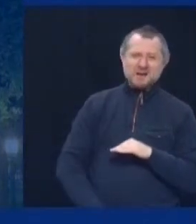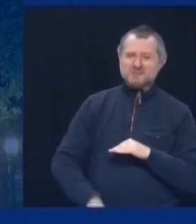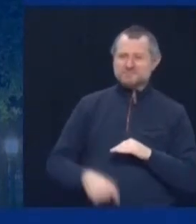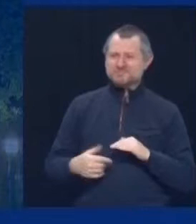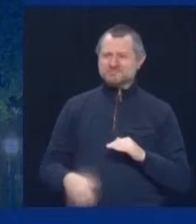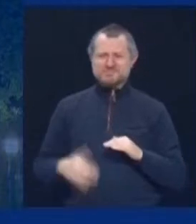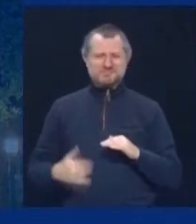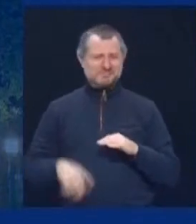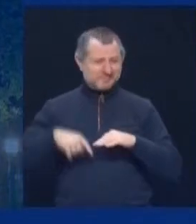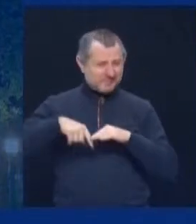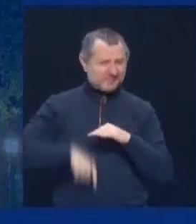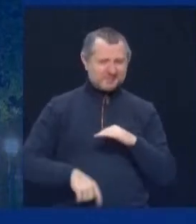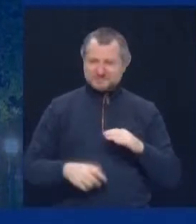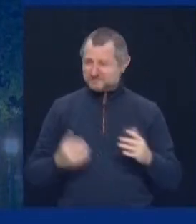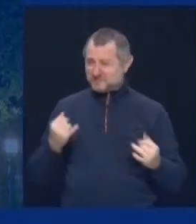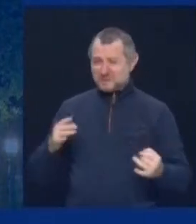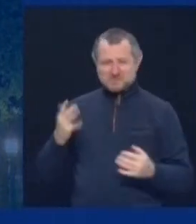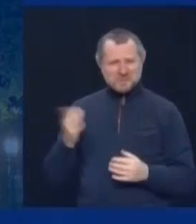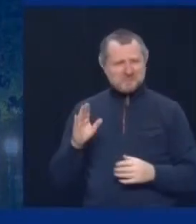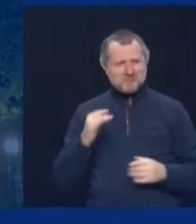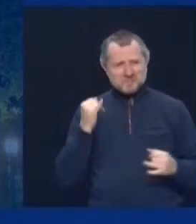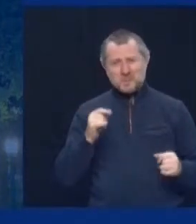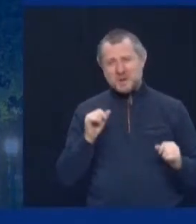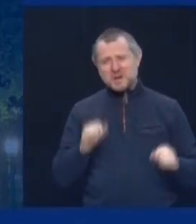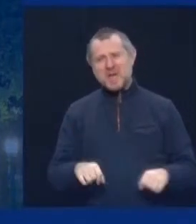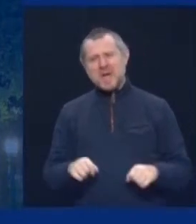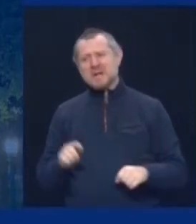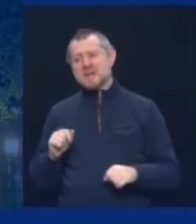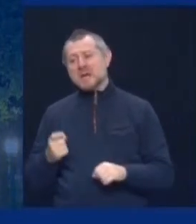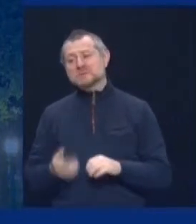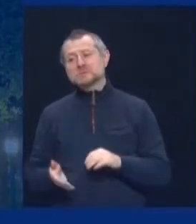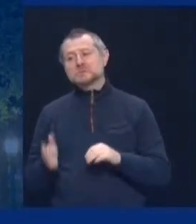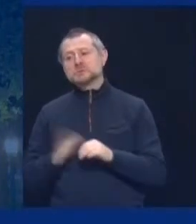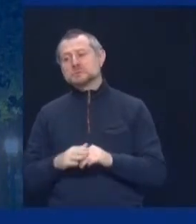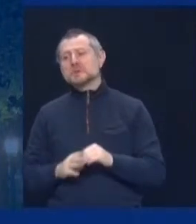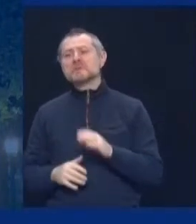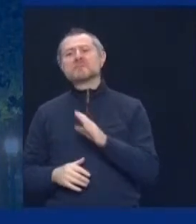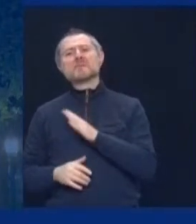Well, we can do some in taxes. Okay, how much?